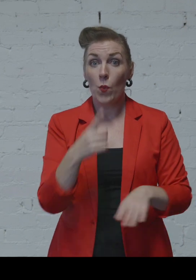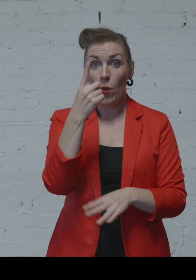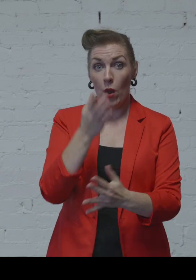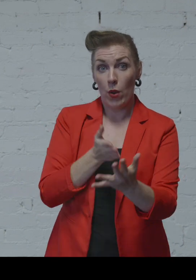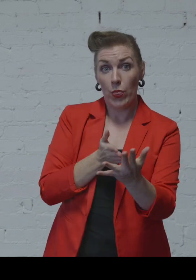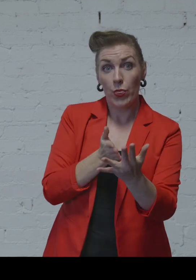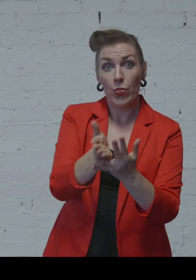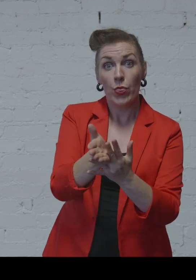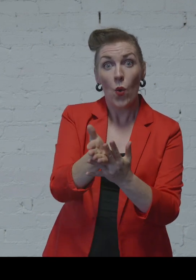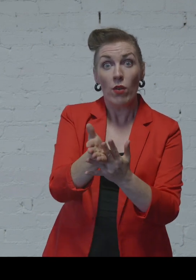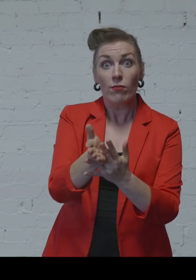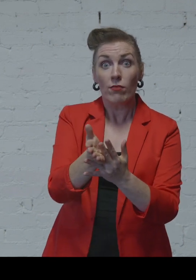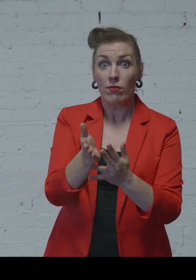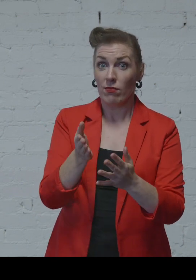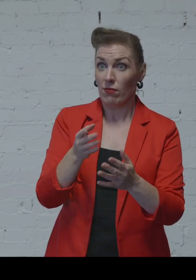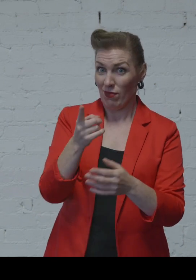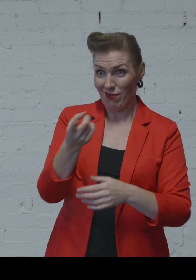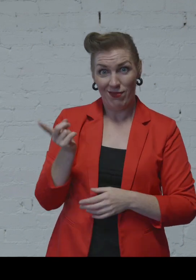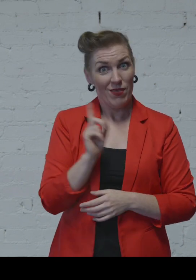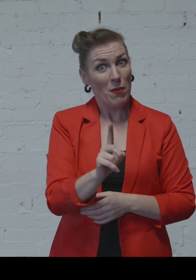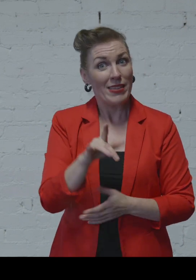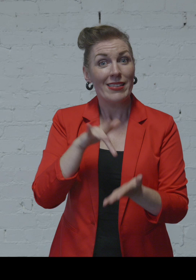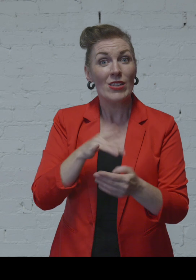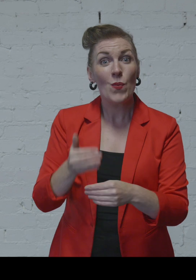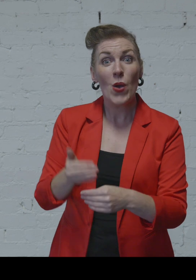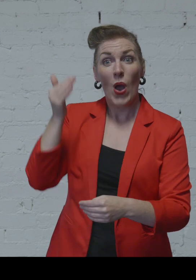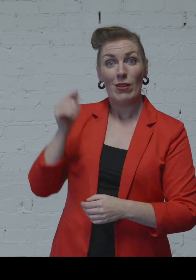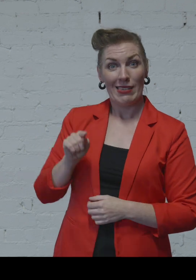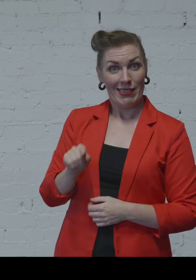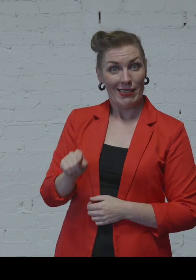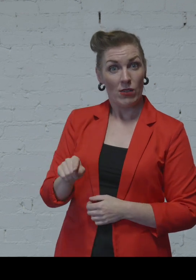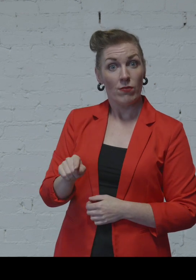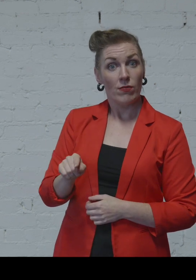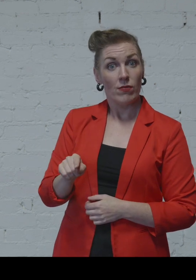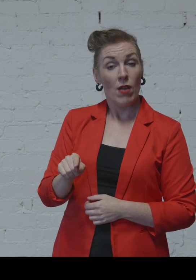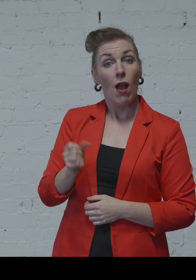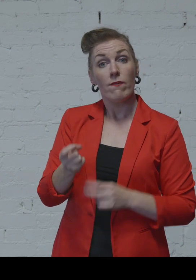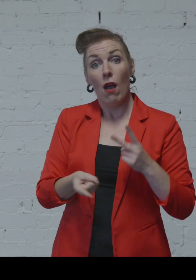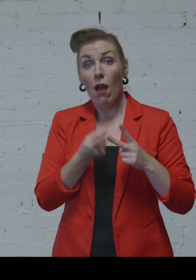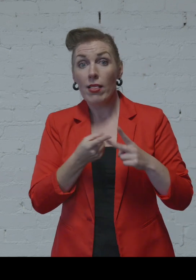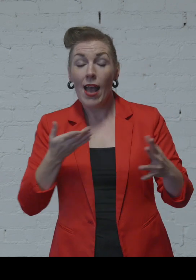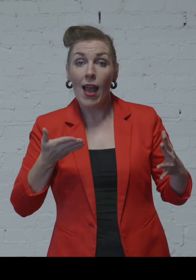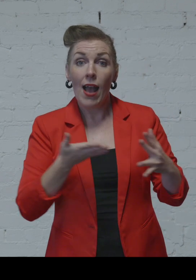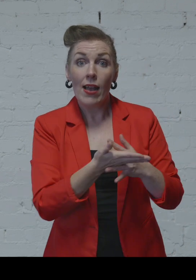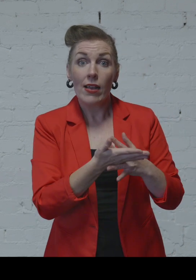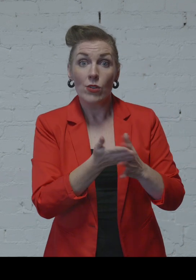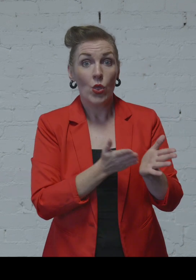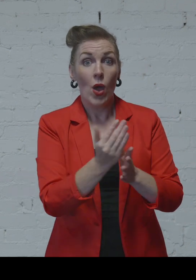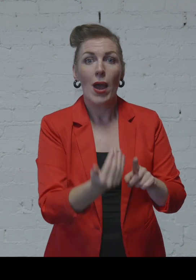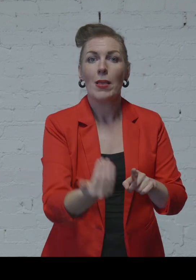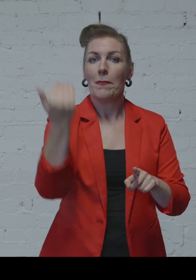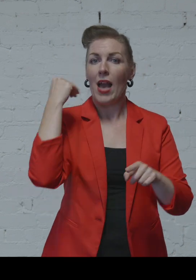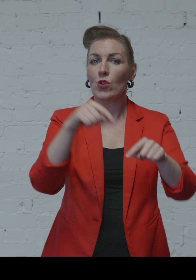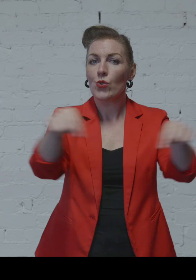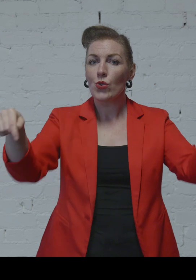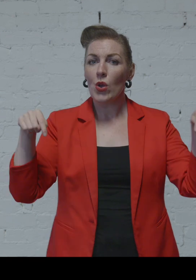There are 2 emergency exits on the ground floor. One is through the way you came in from the city walls, and the other is accessed